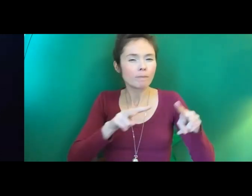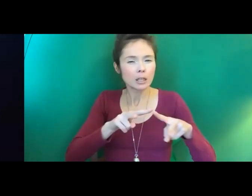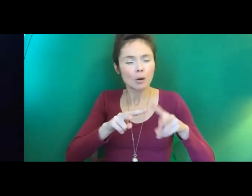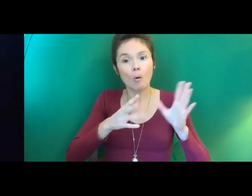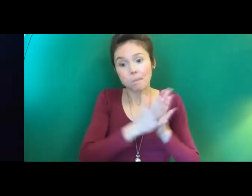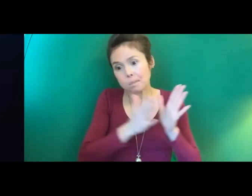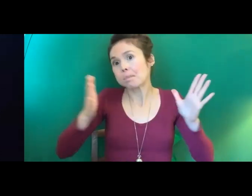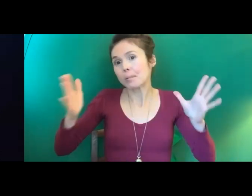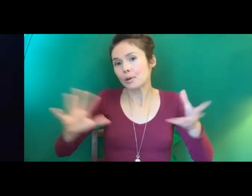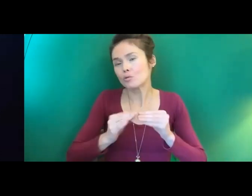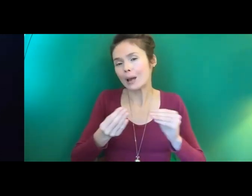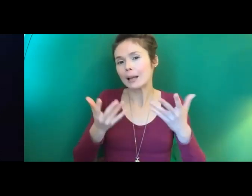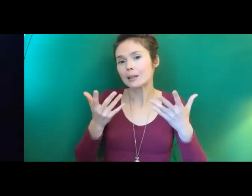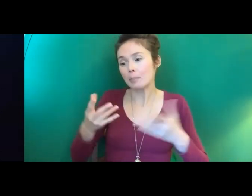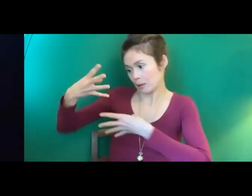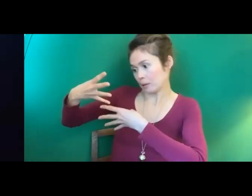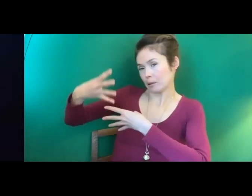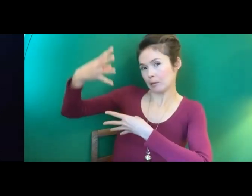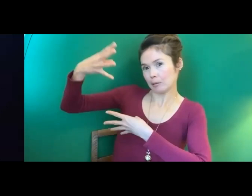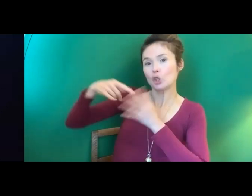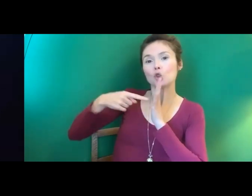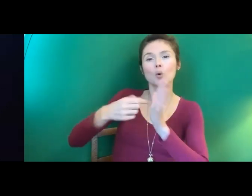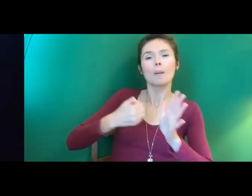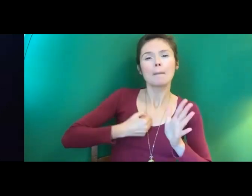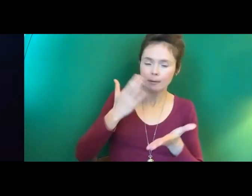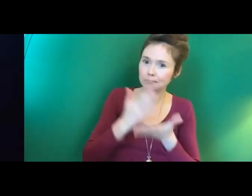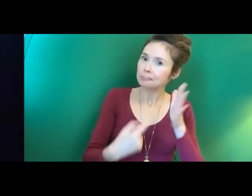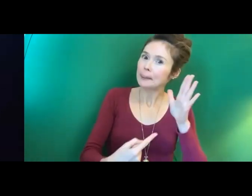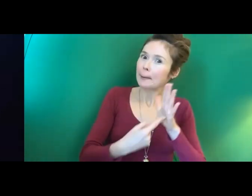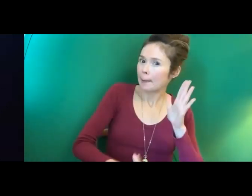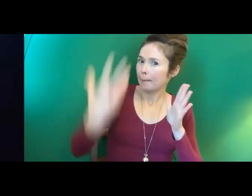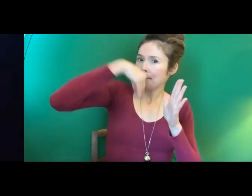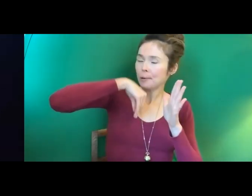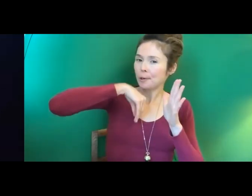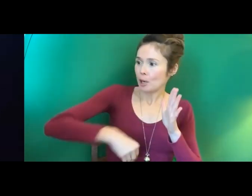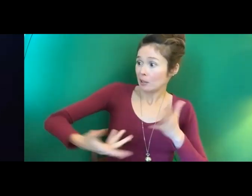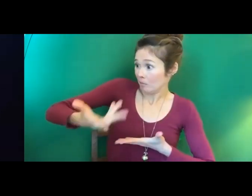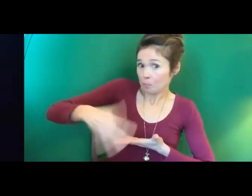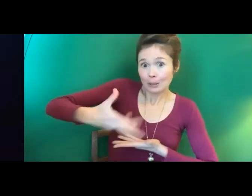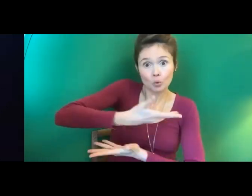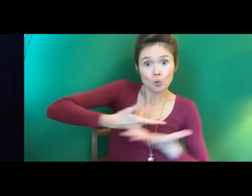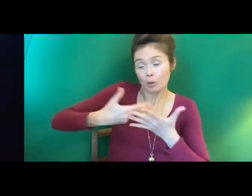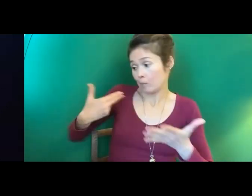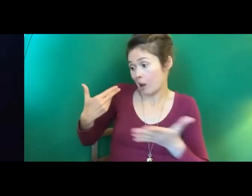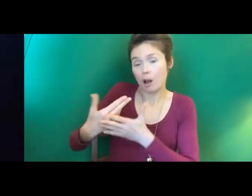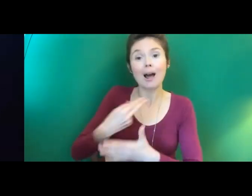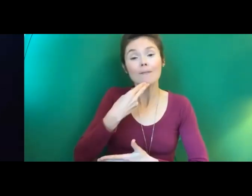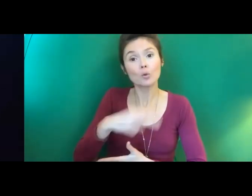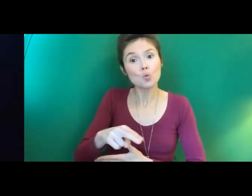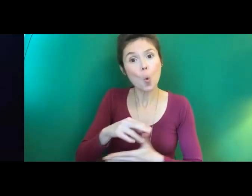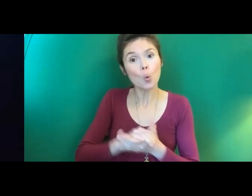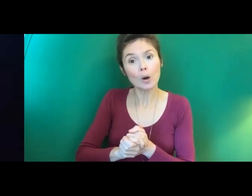much, but they reflect some of the key learnings that we've shared in the last hour and 15, and hopefully they reflect